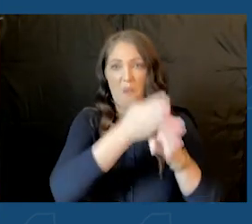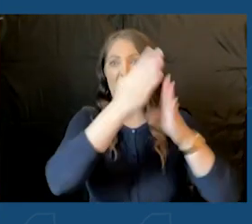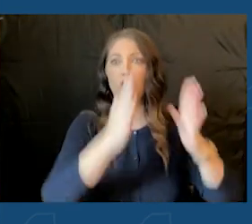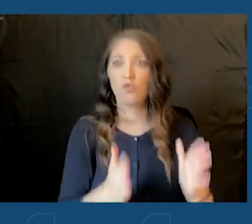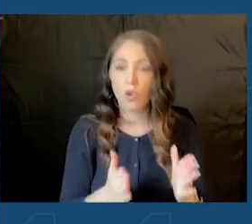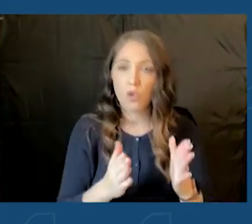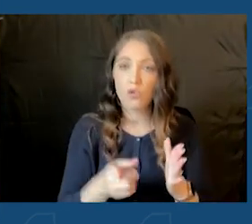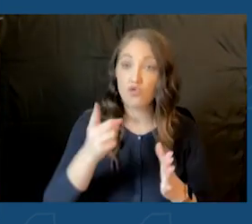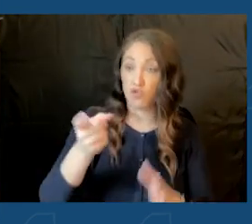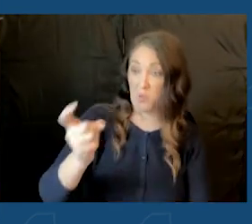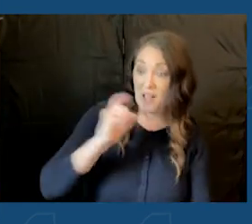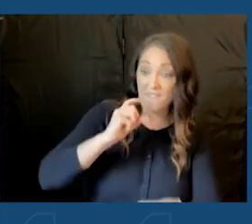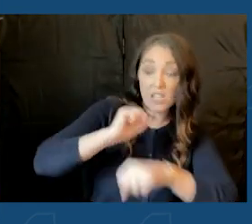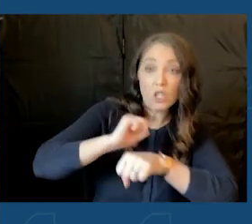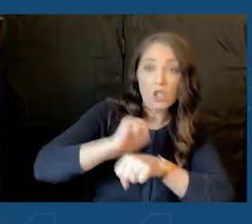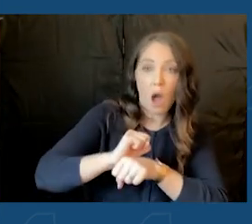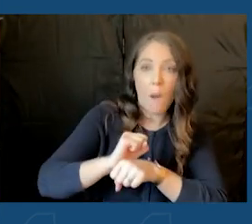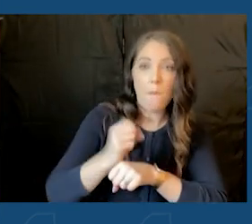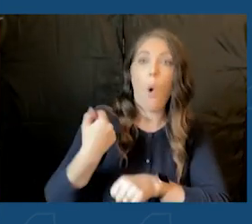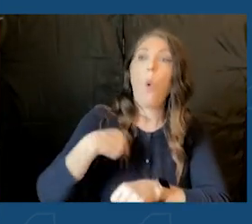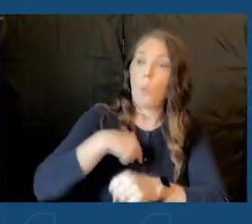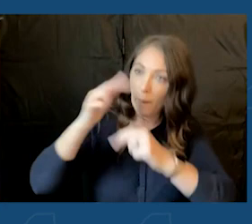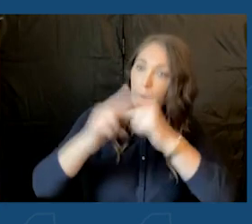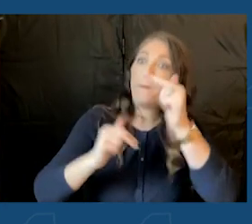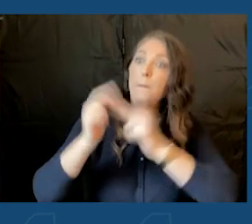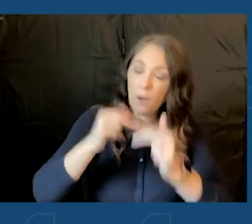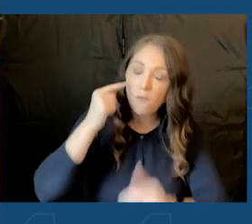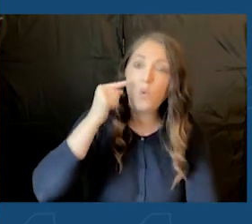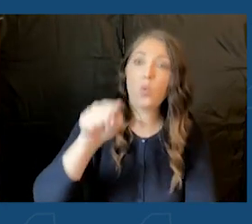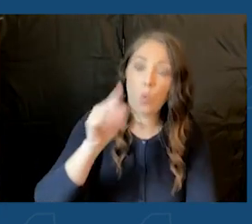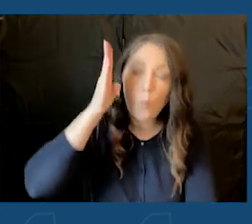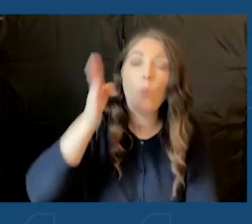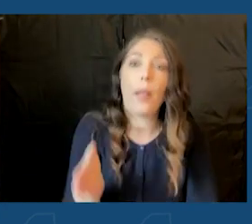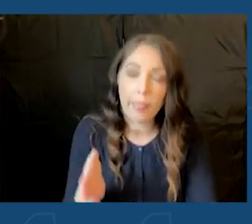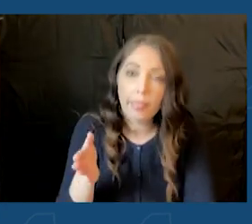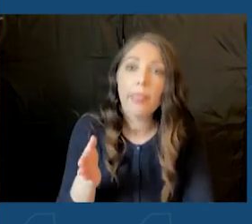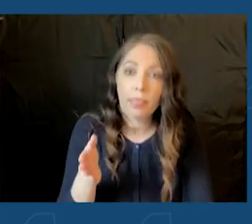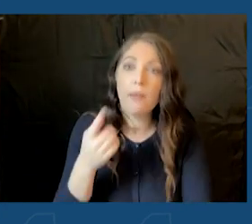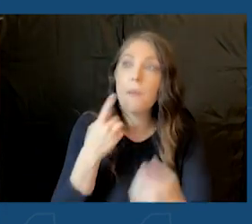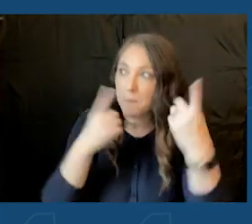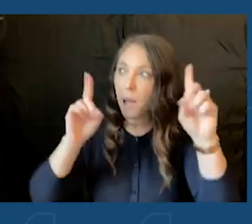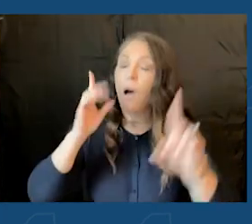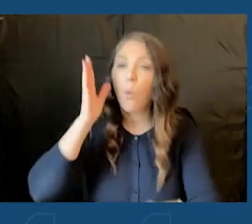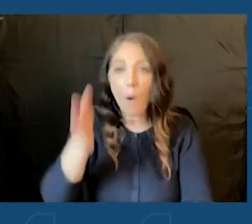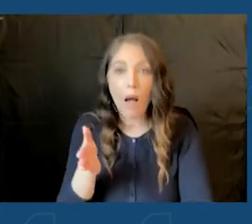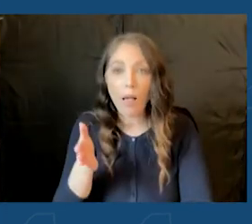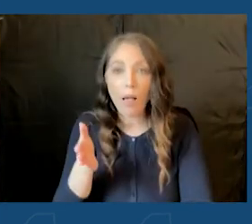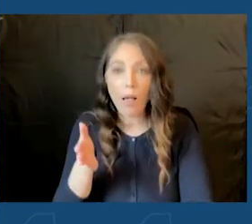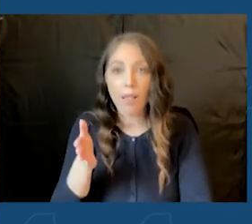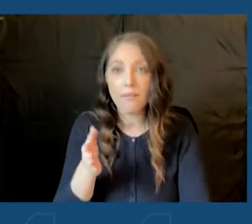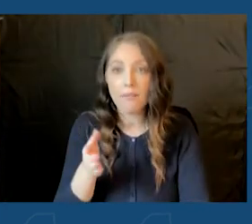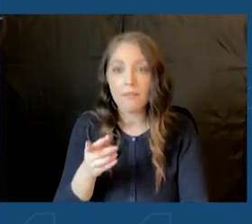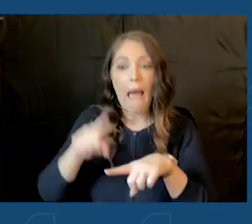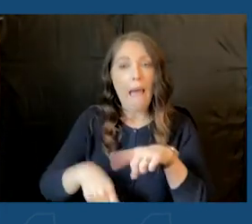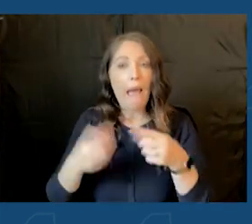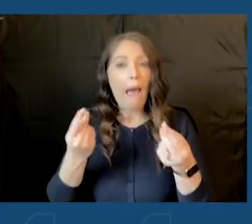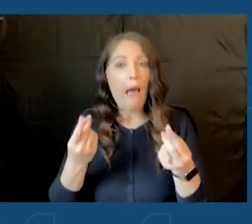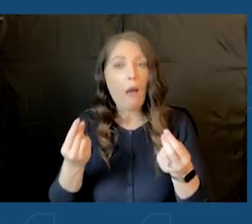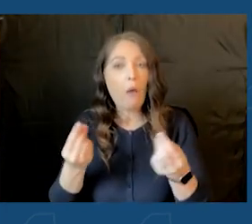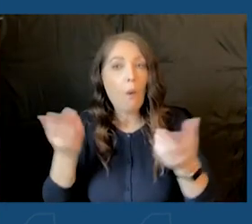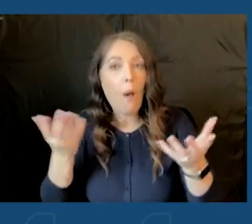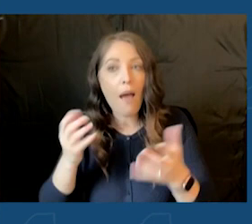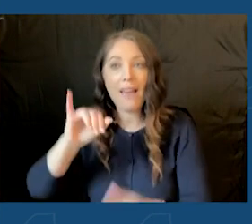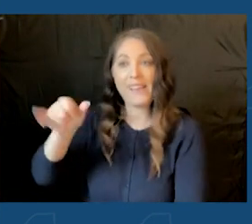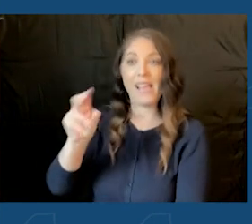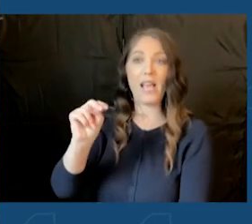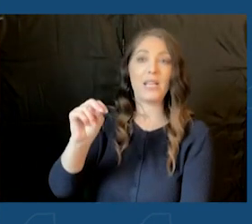the job, we will build it for you. We will make it happen. But we could not do that without Jano, without Kathy